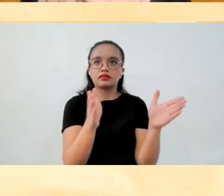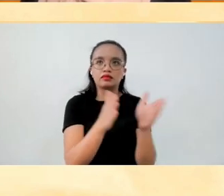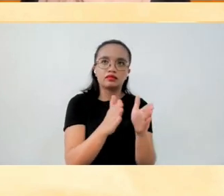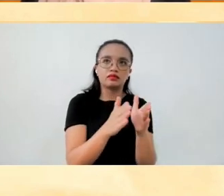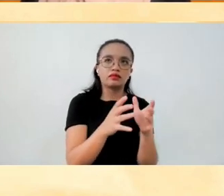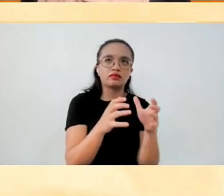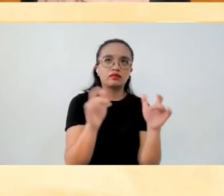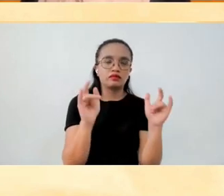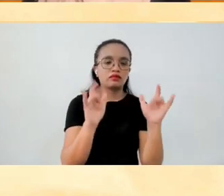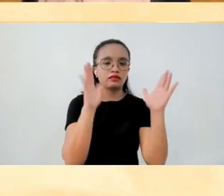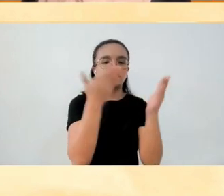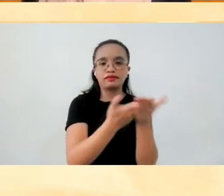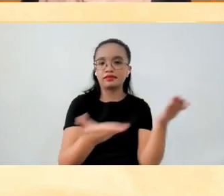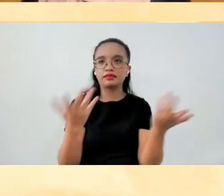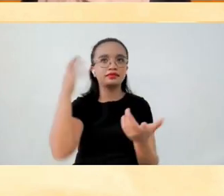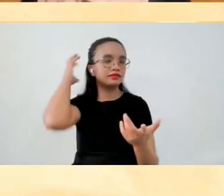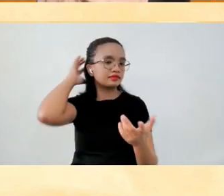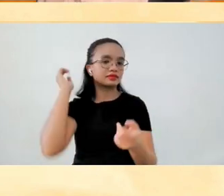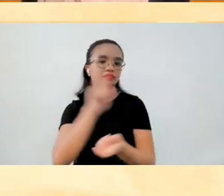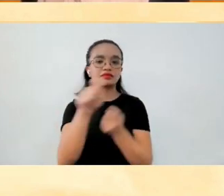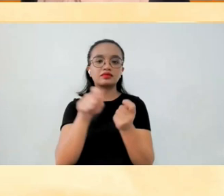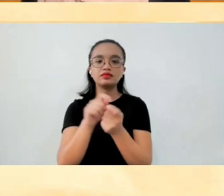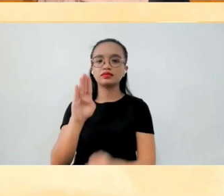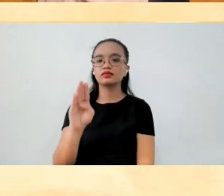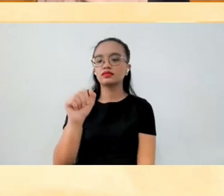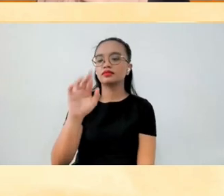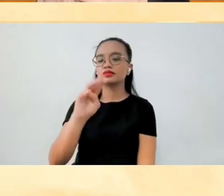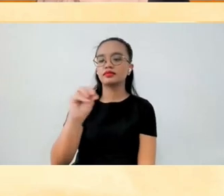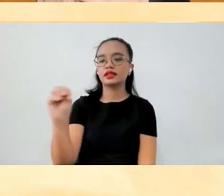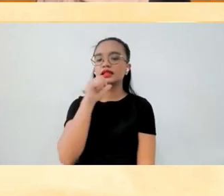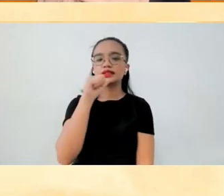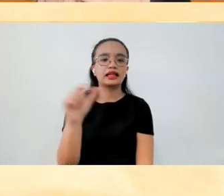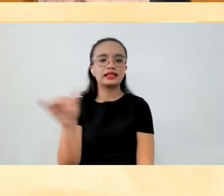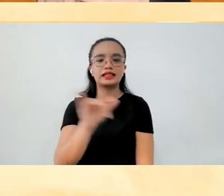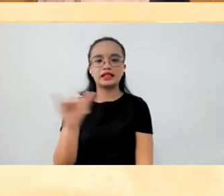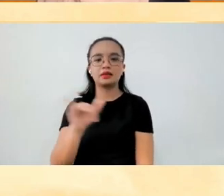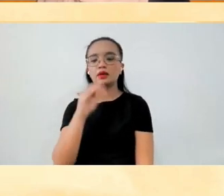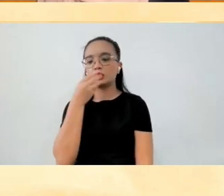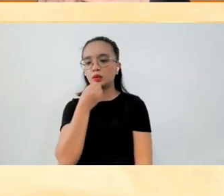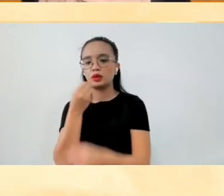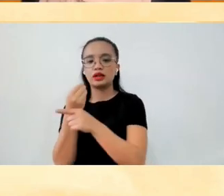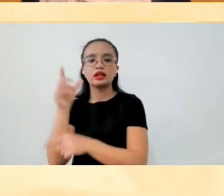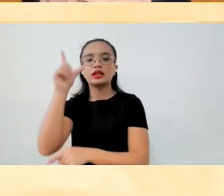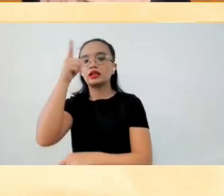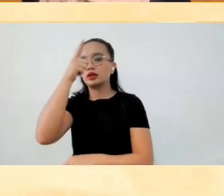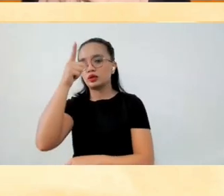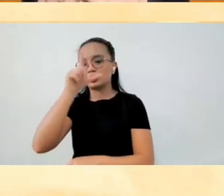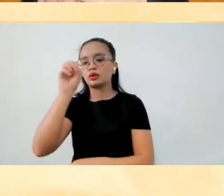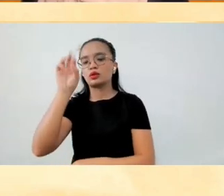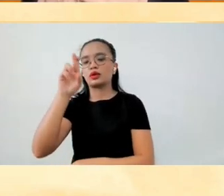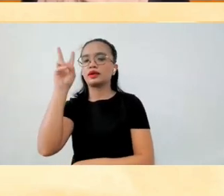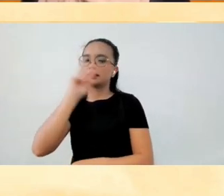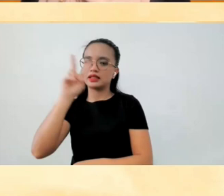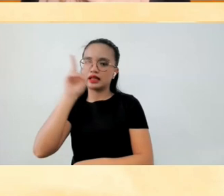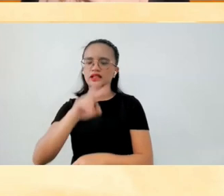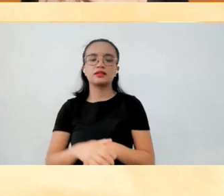weapons in Mindanao, particularly in BARM, compared to those in Luzon or in the Visayas. So